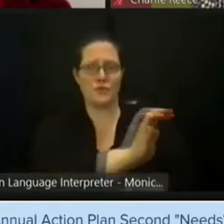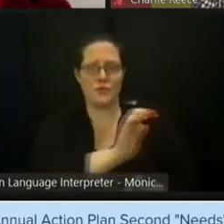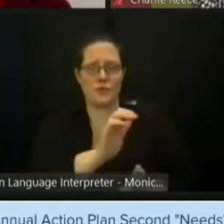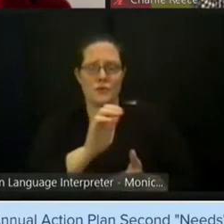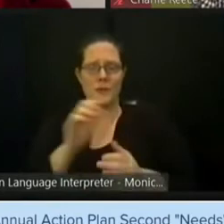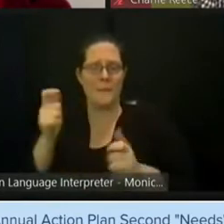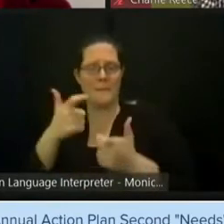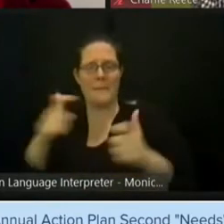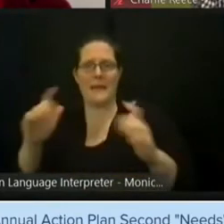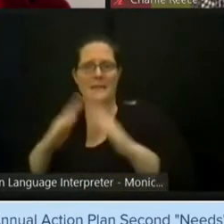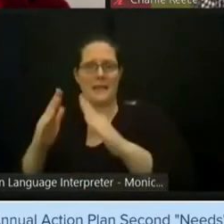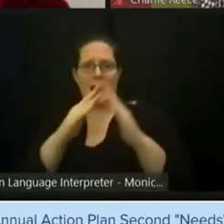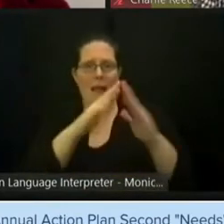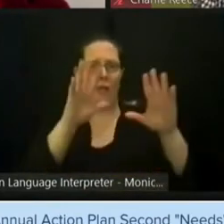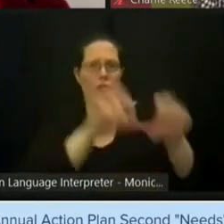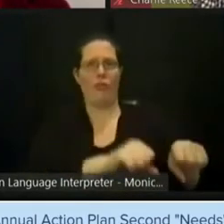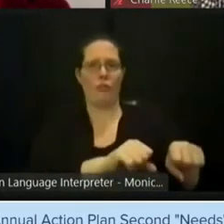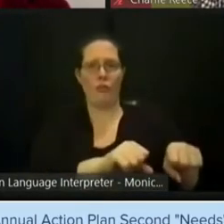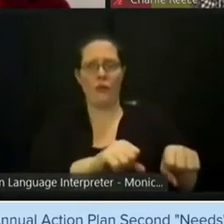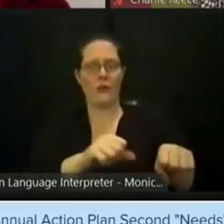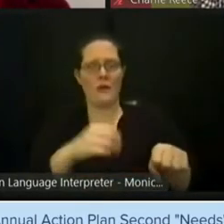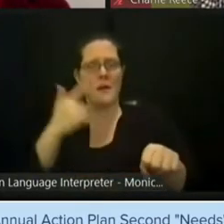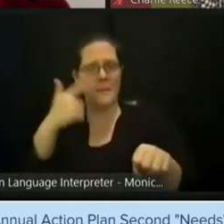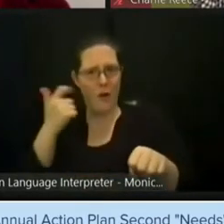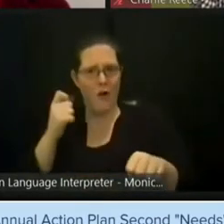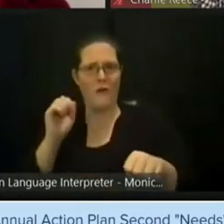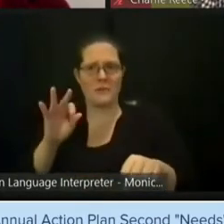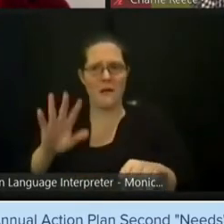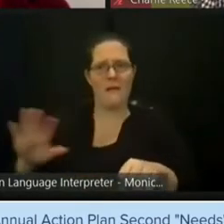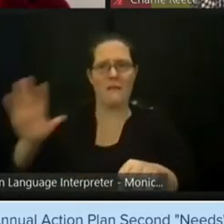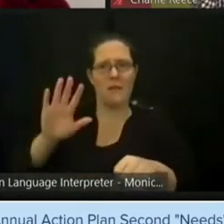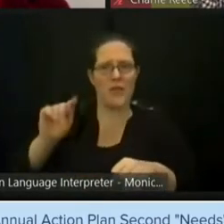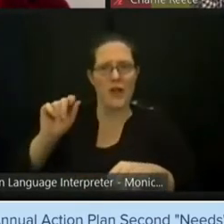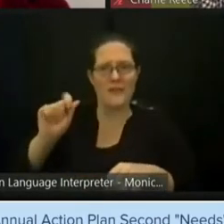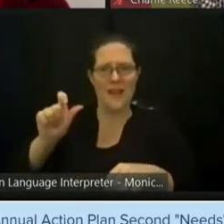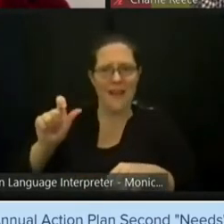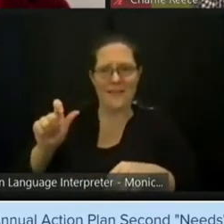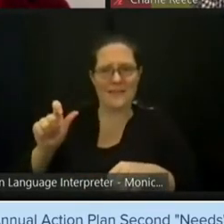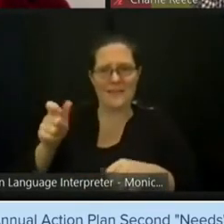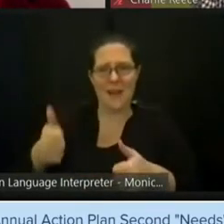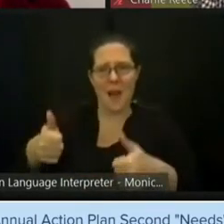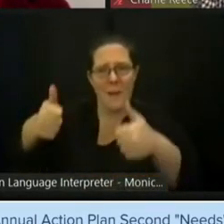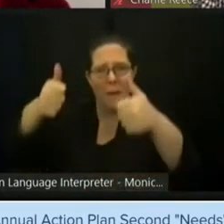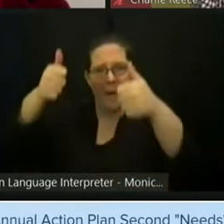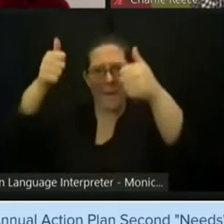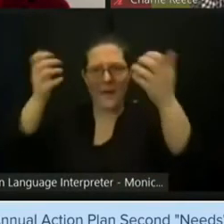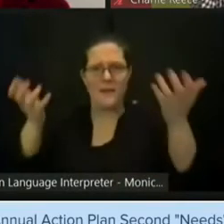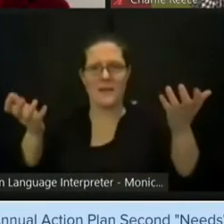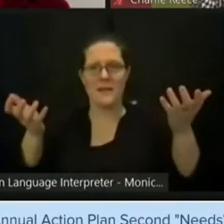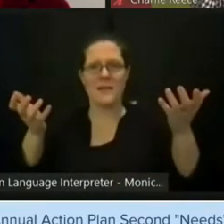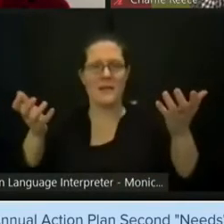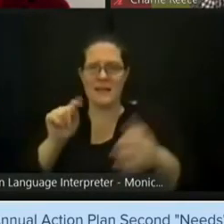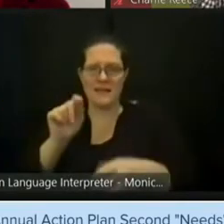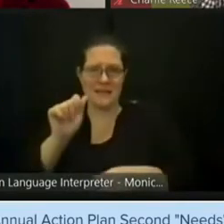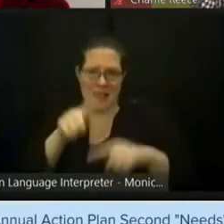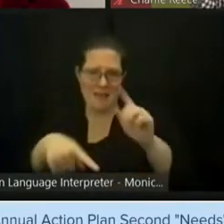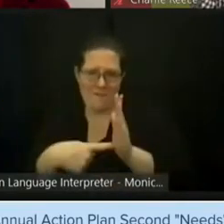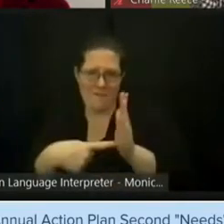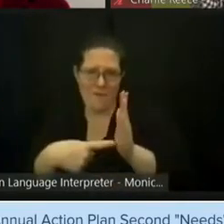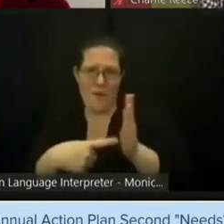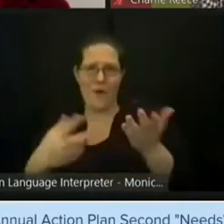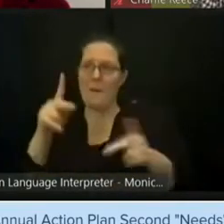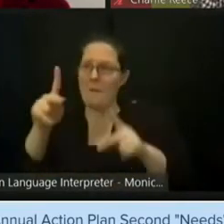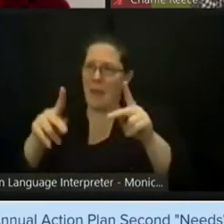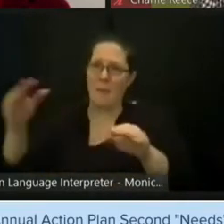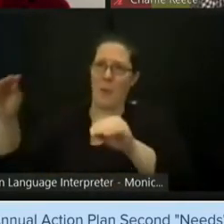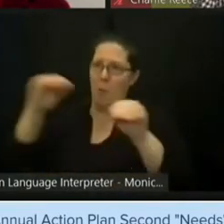the city they built because their taxes have gone up so high because the newcomers